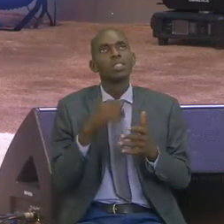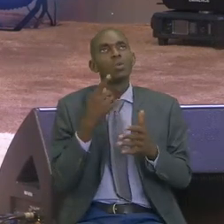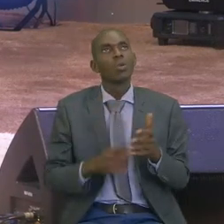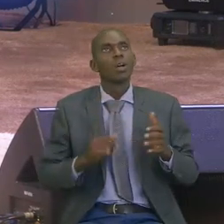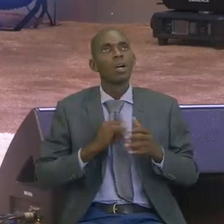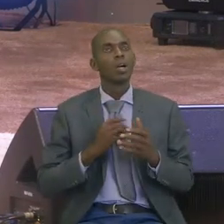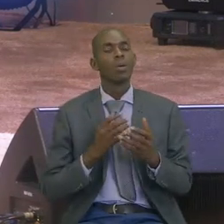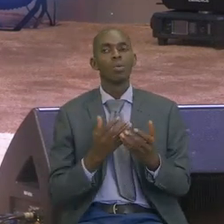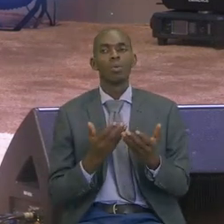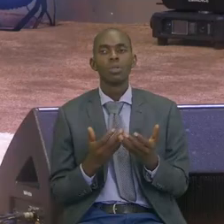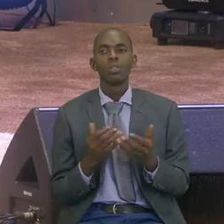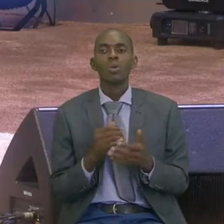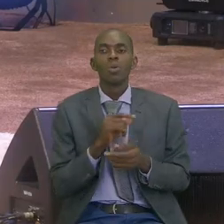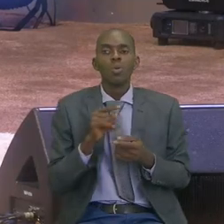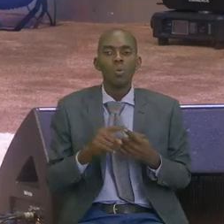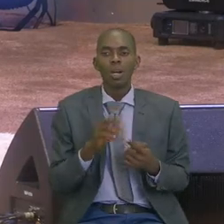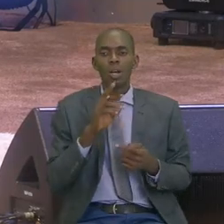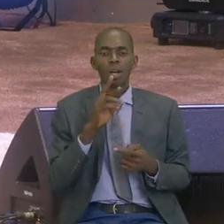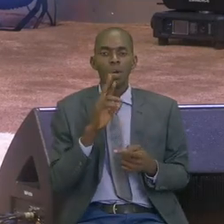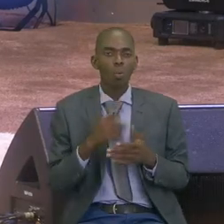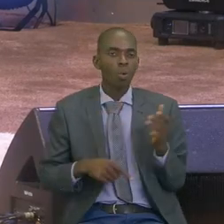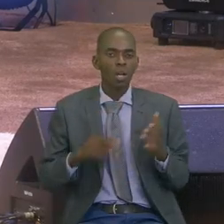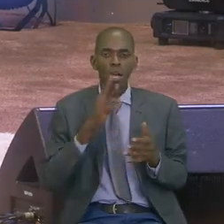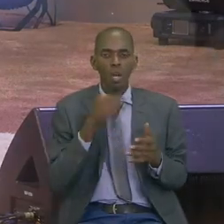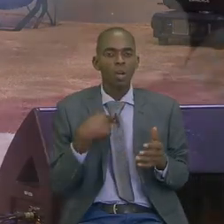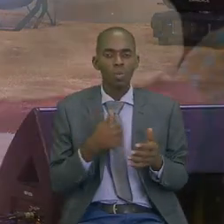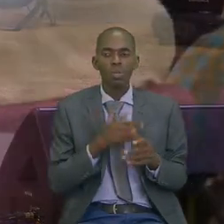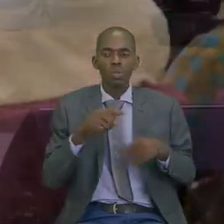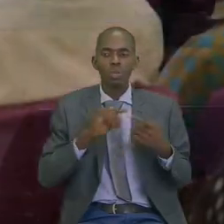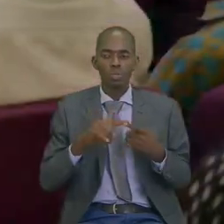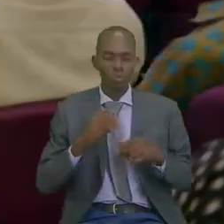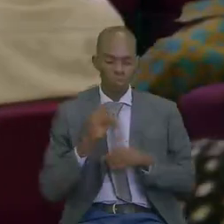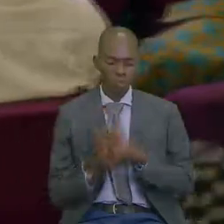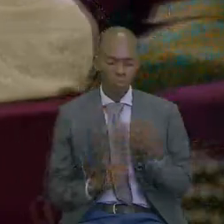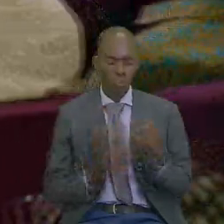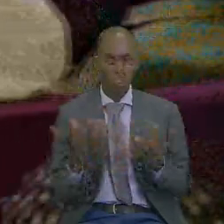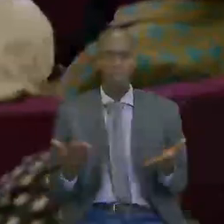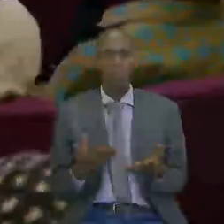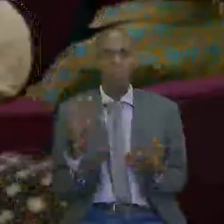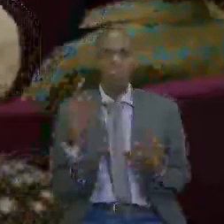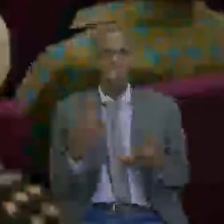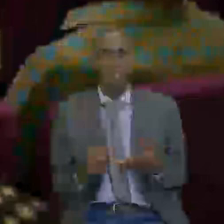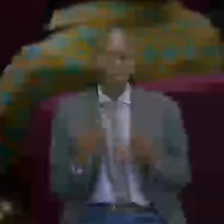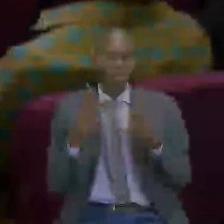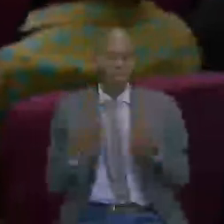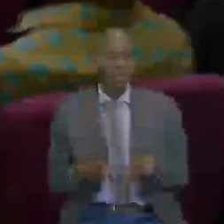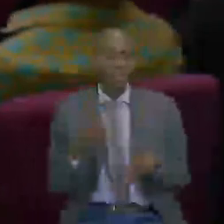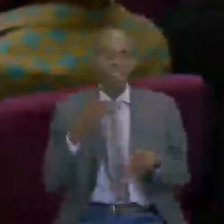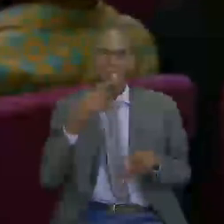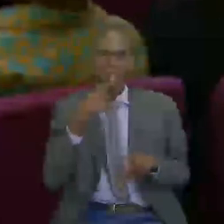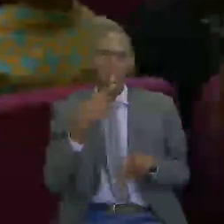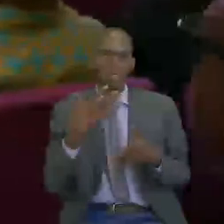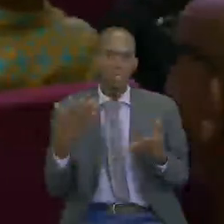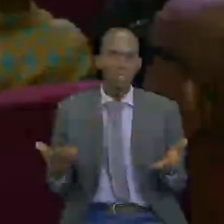them. Why are we going to suffer here? Belittled here, set apart here, or set aside